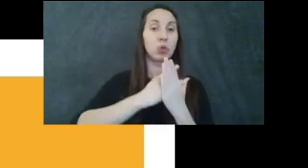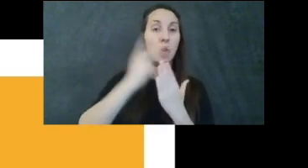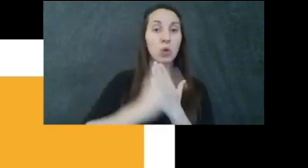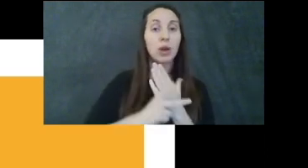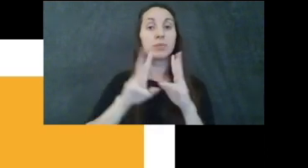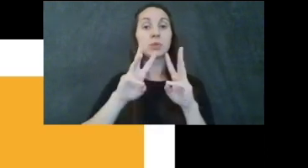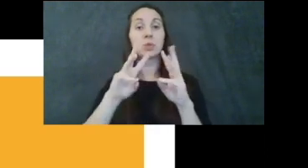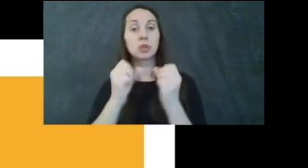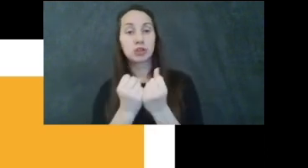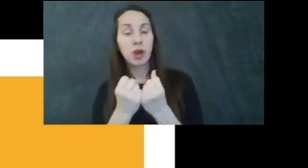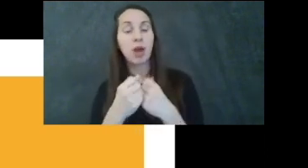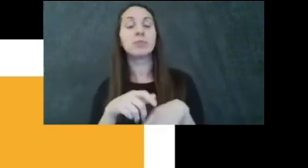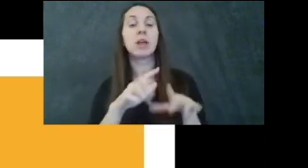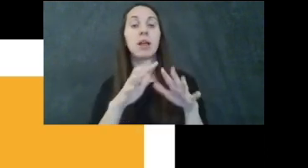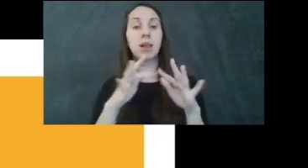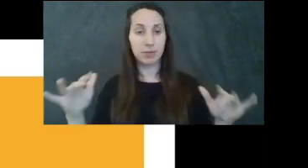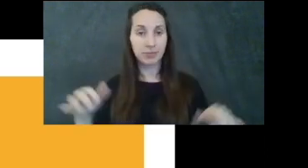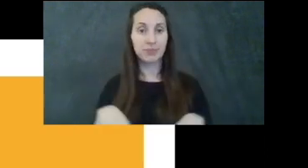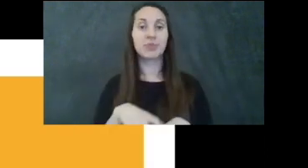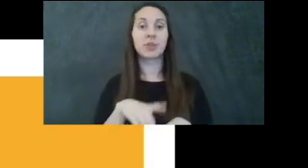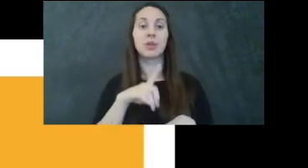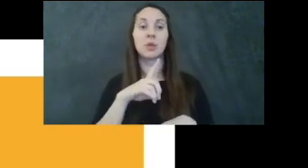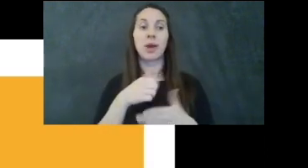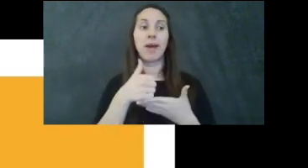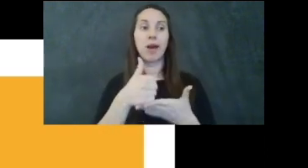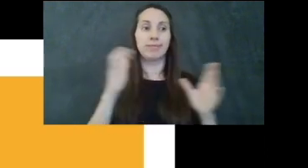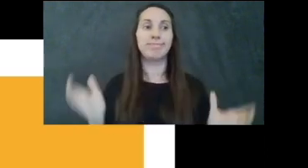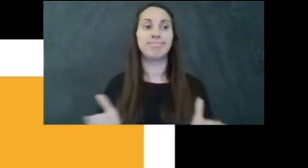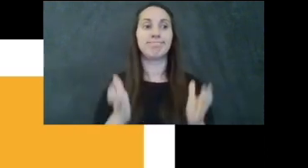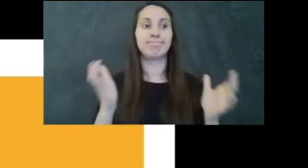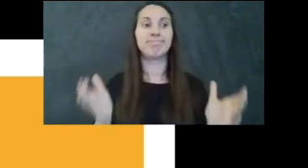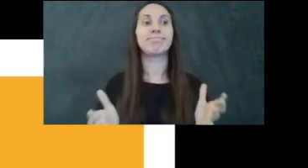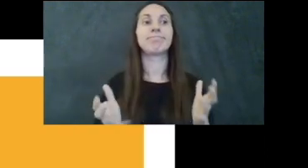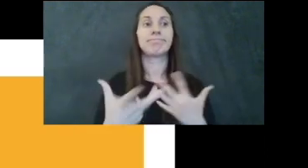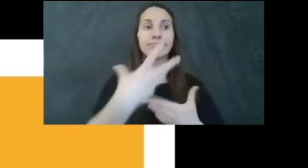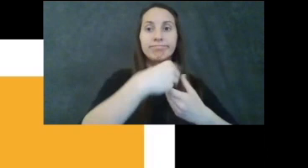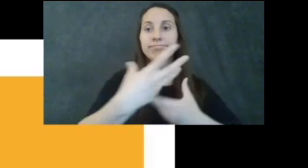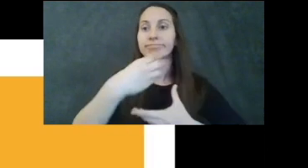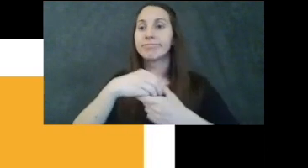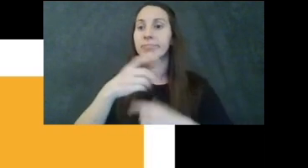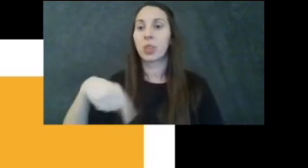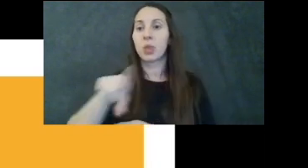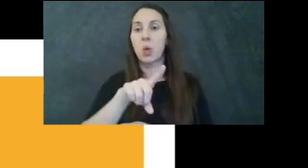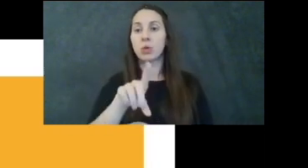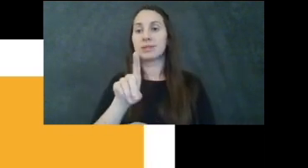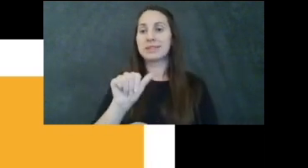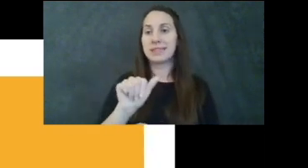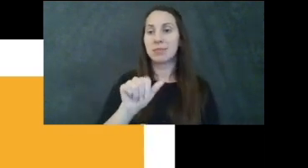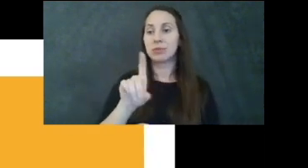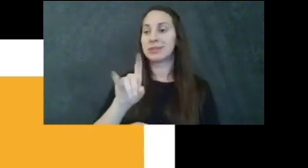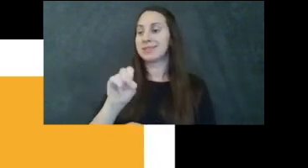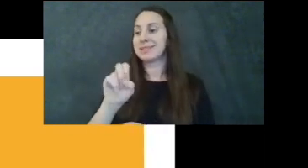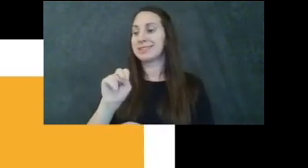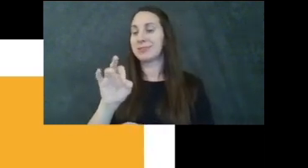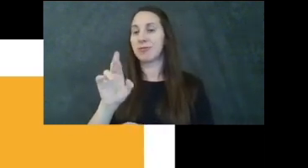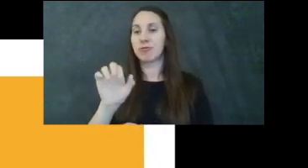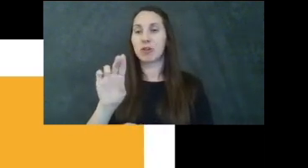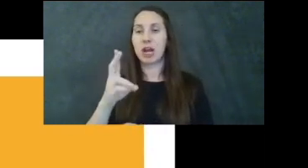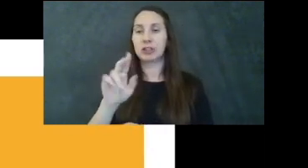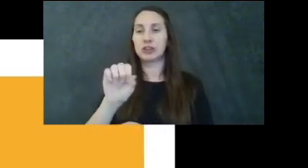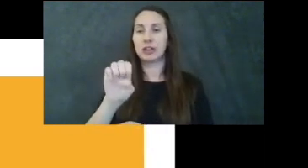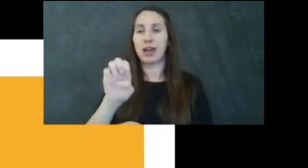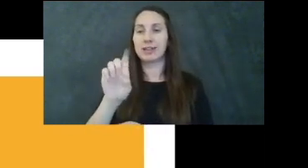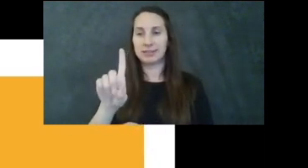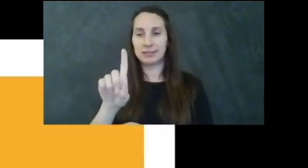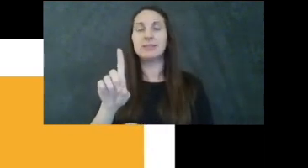foster the concept of inspiring and encouraging the disenfranchised and disabled residents of neighborhoods, and encouraging them to take an active role